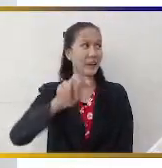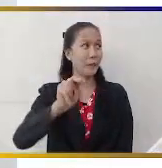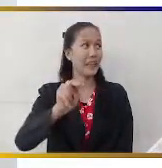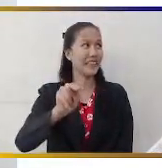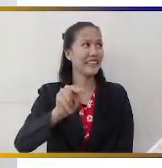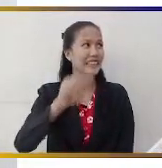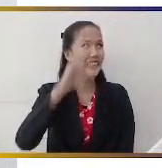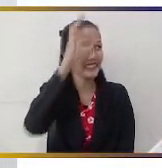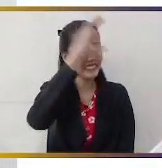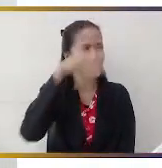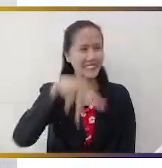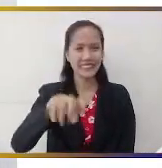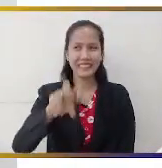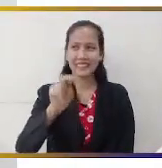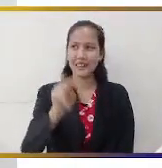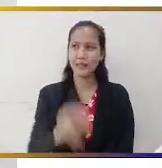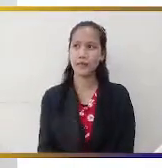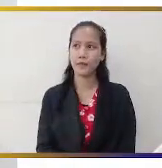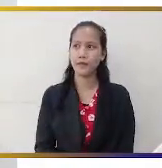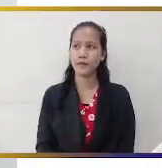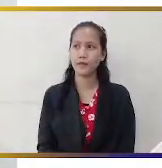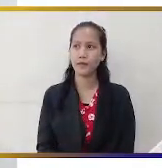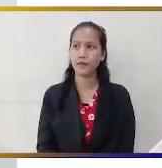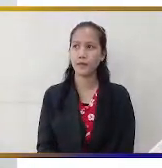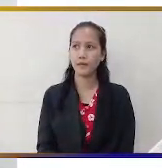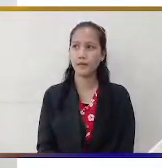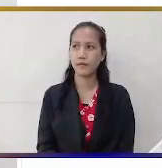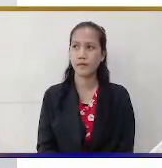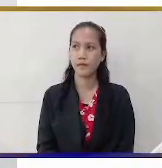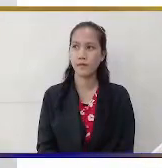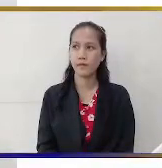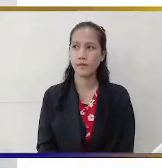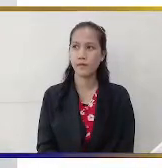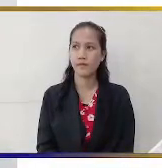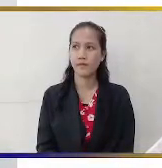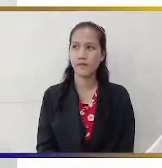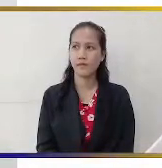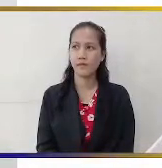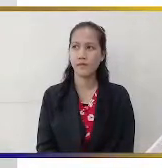How about if I give you back a zebra pen?